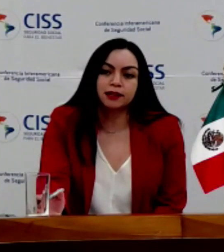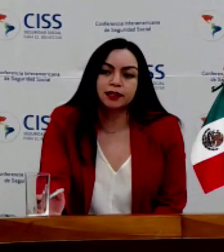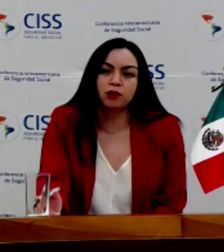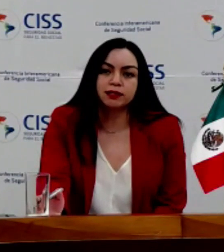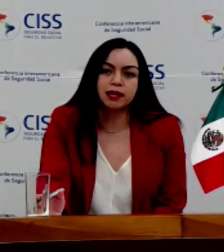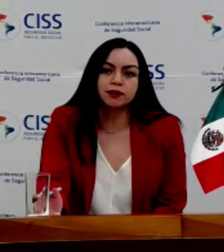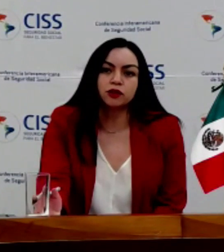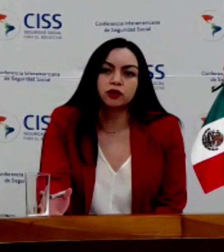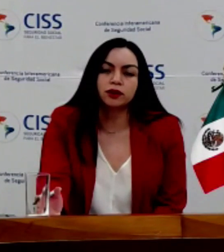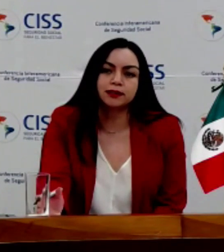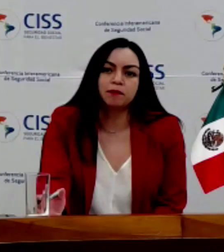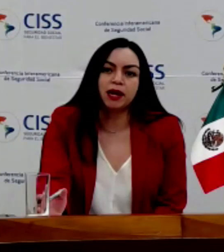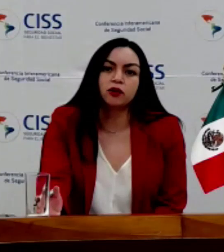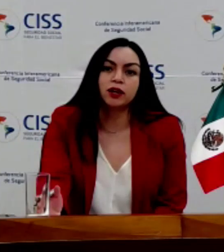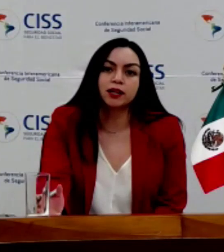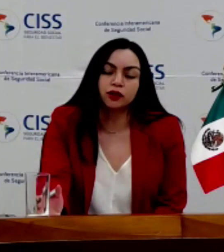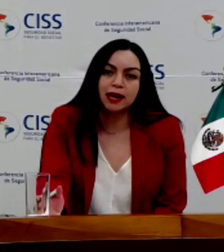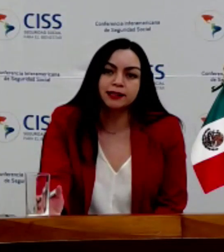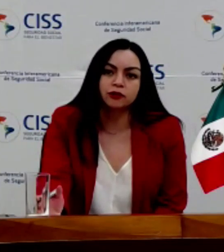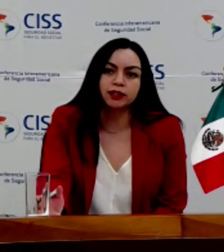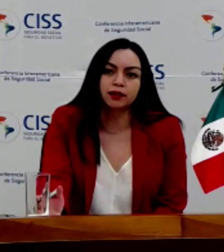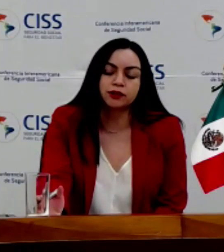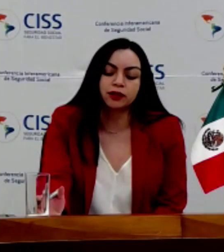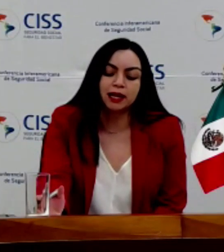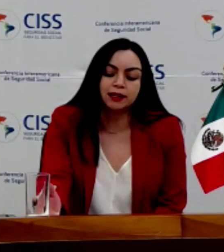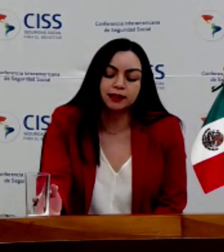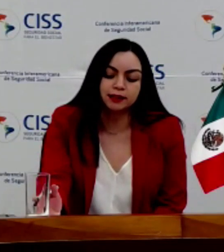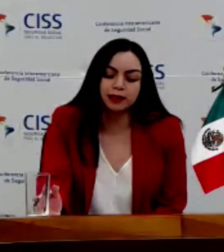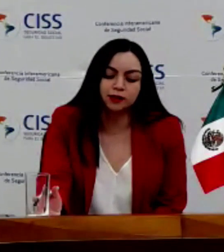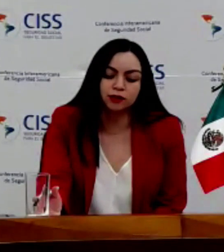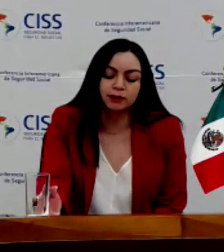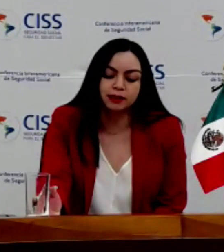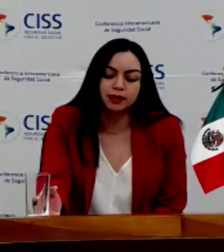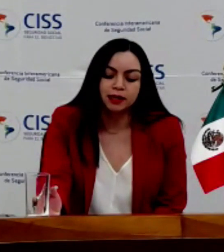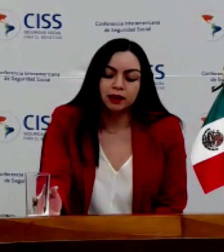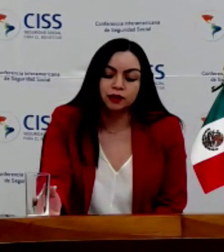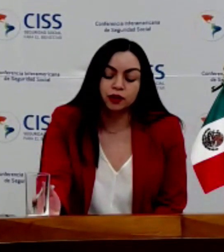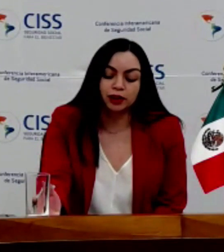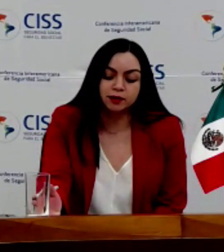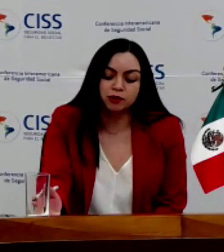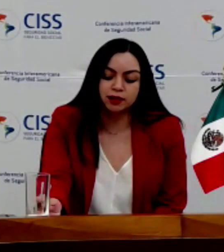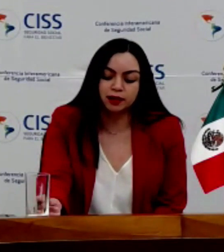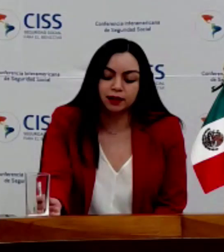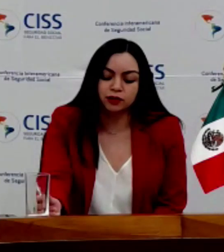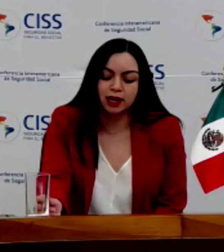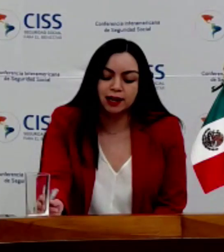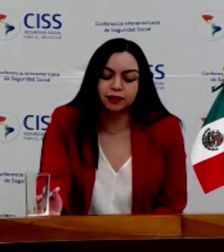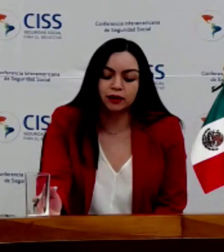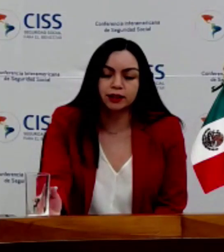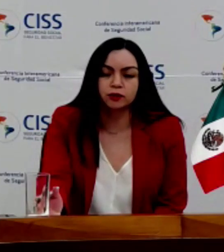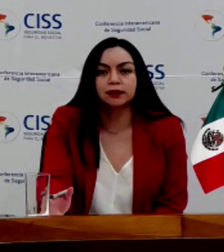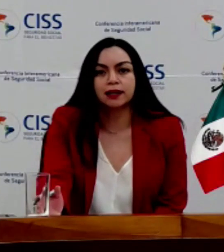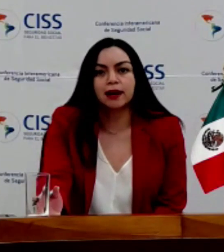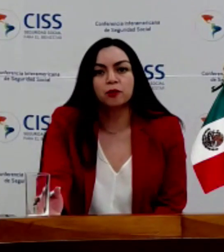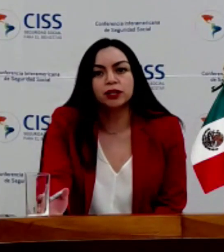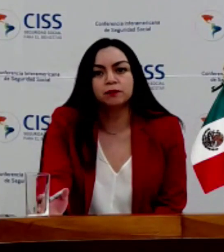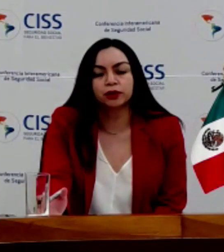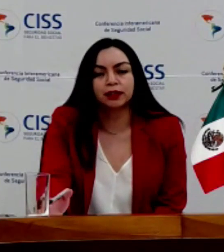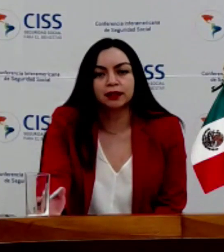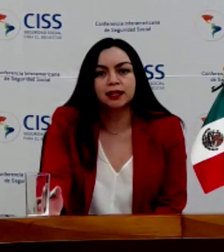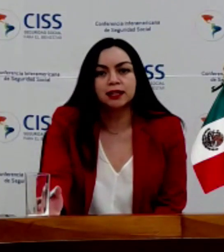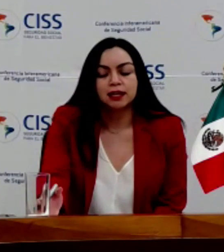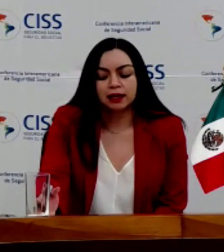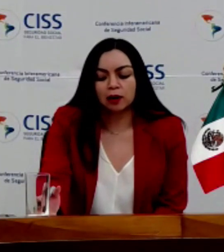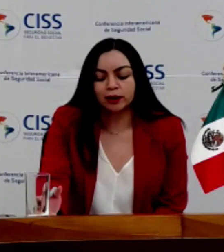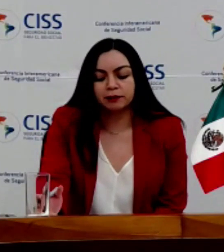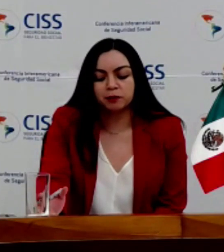disability as an issue and giving concrete answers, not just from the national perspective, but also internationally, through international